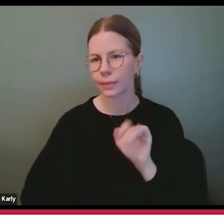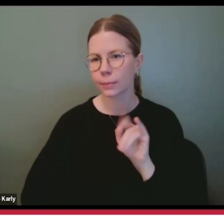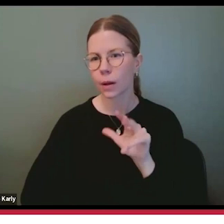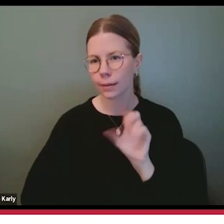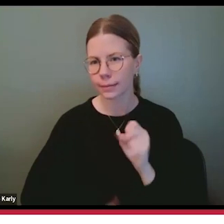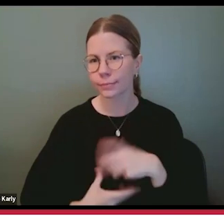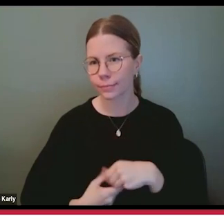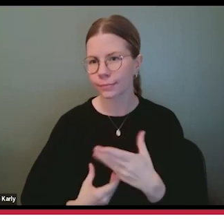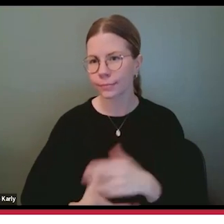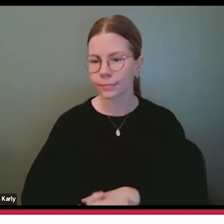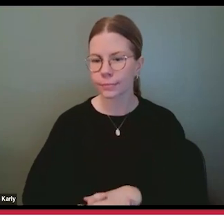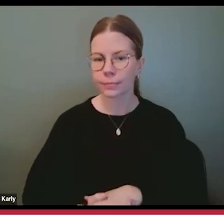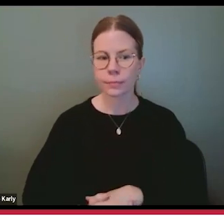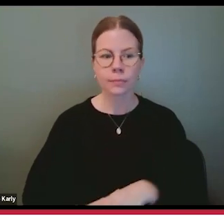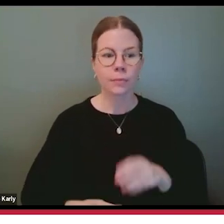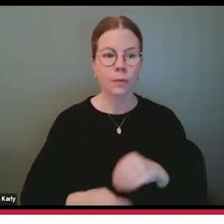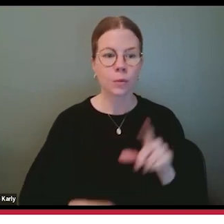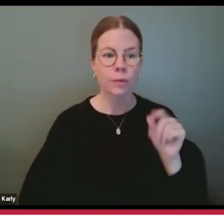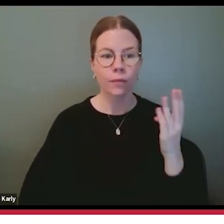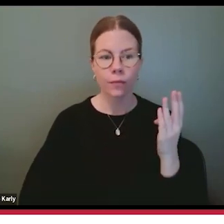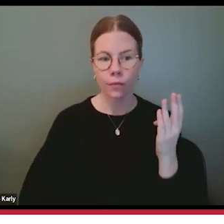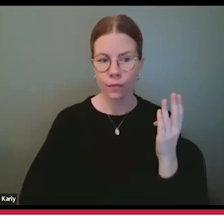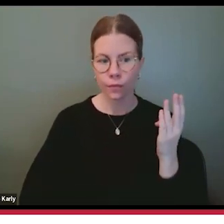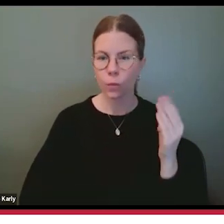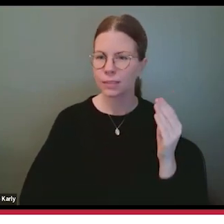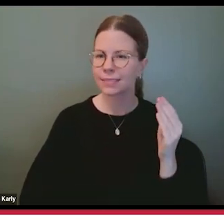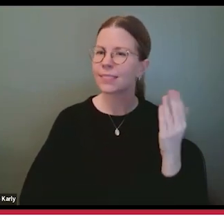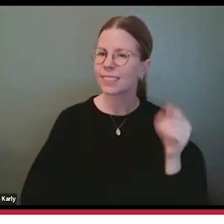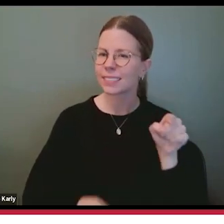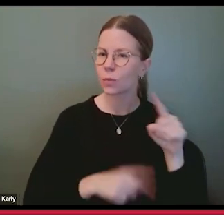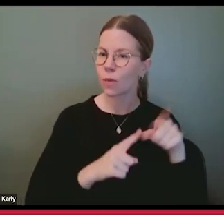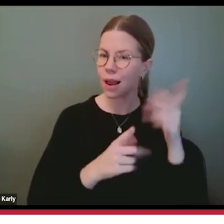As you know, the 2014-15 outbreak included three